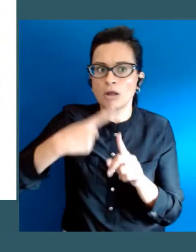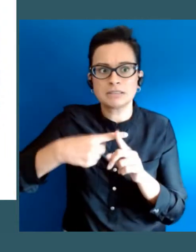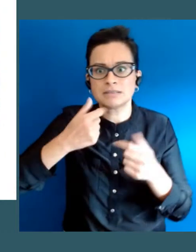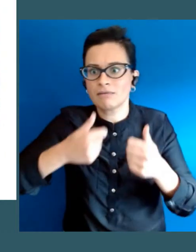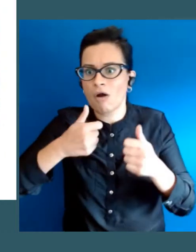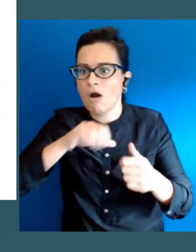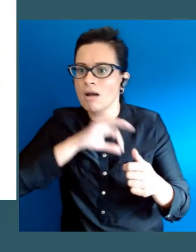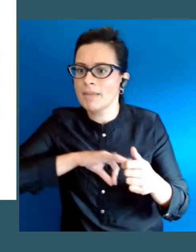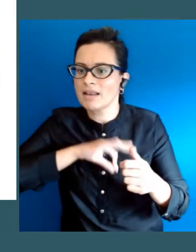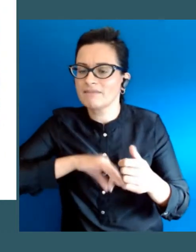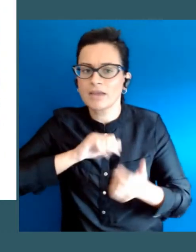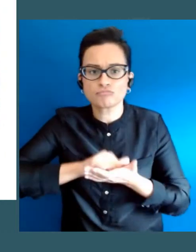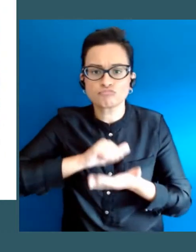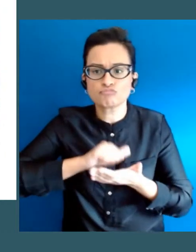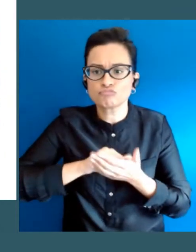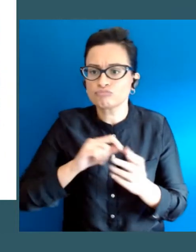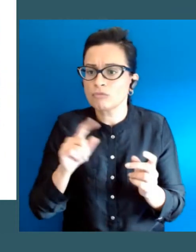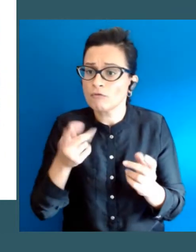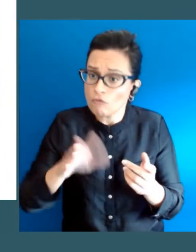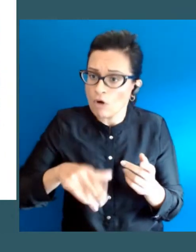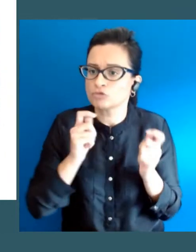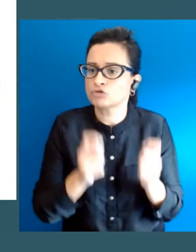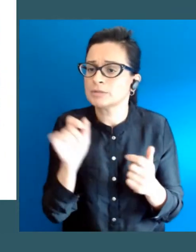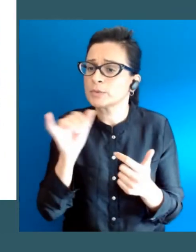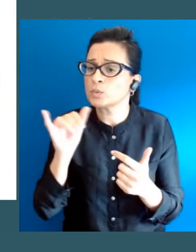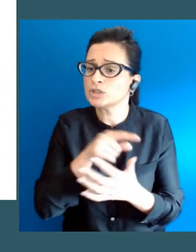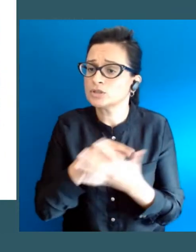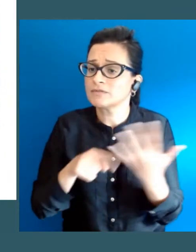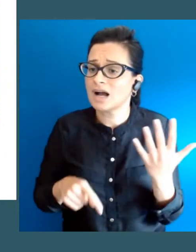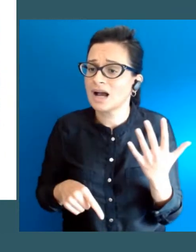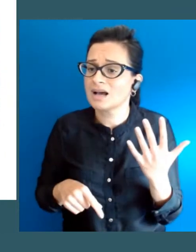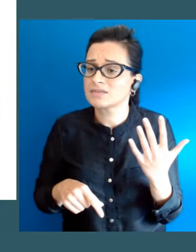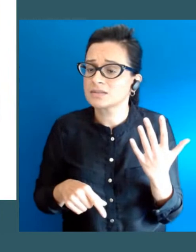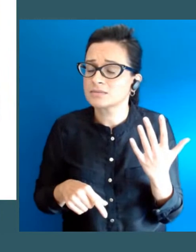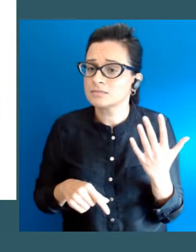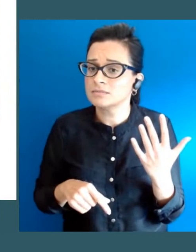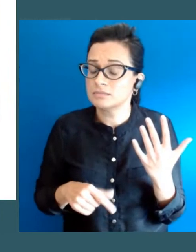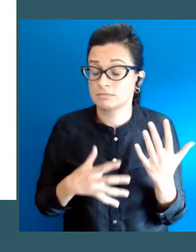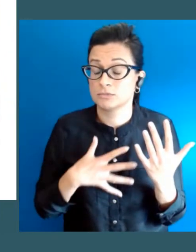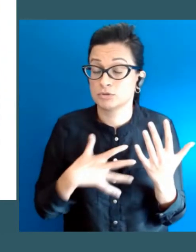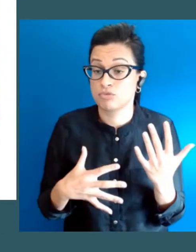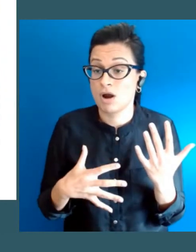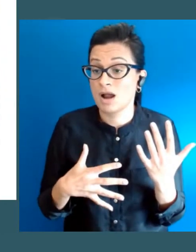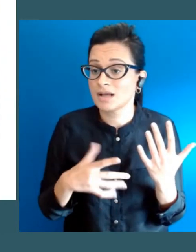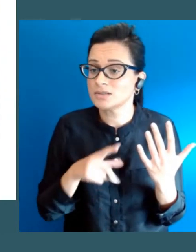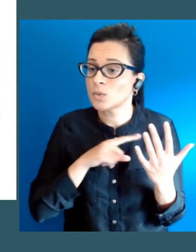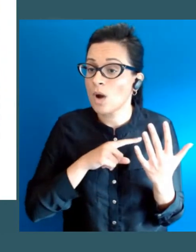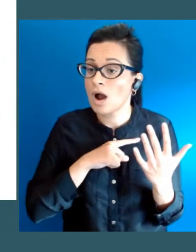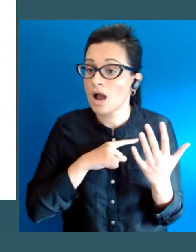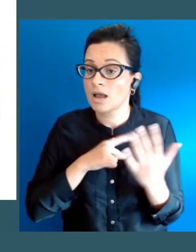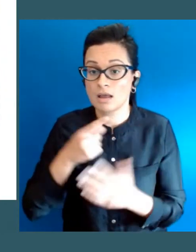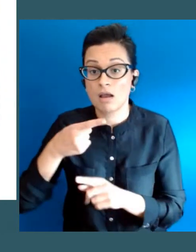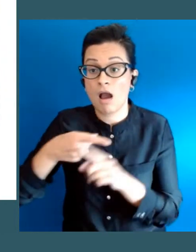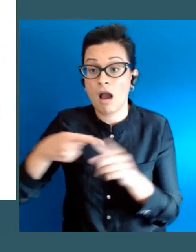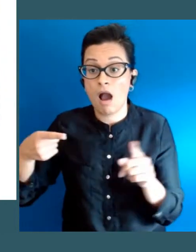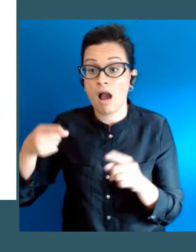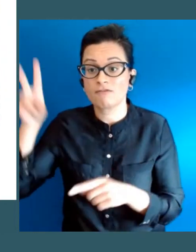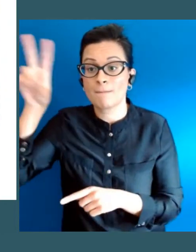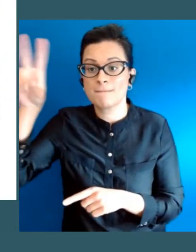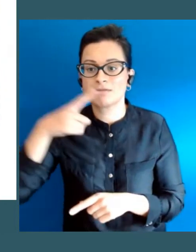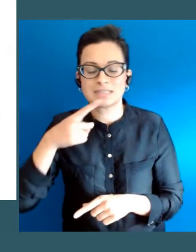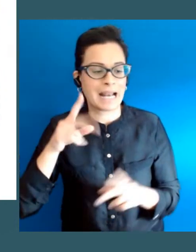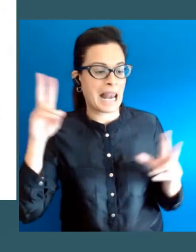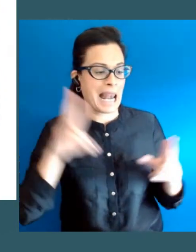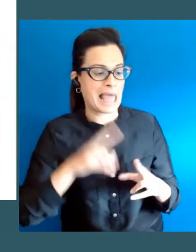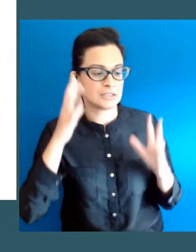have, and we were surprised that half the parents ranked my child being less worried about an